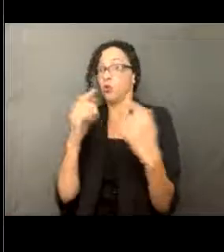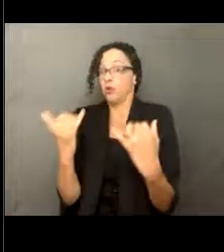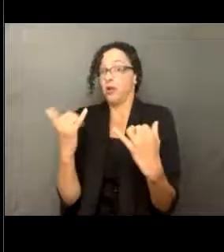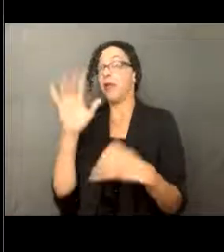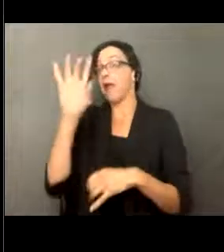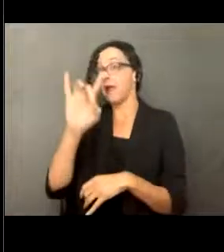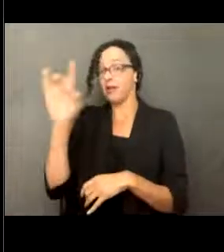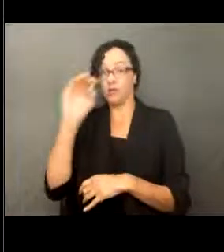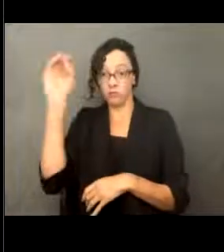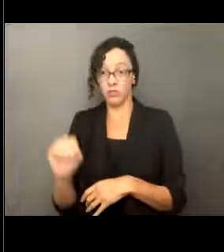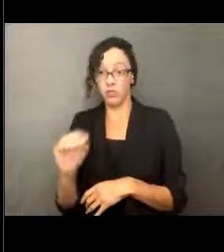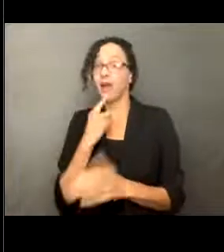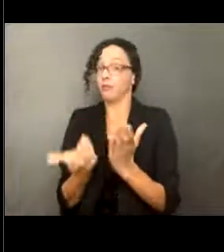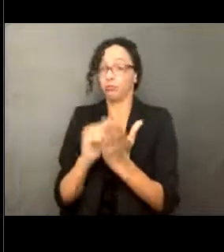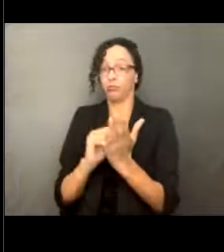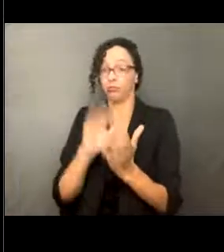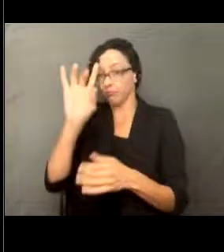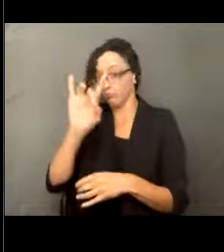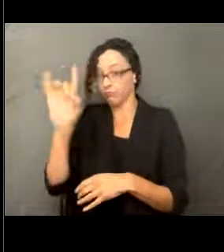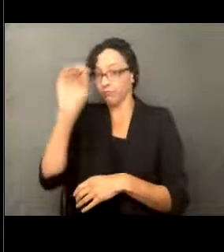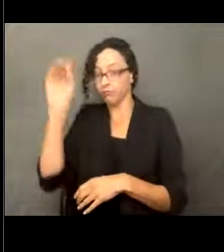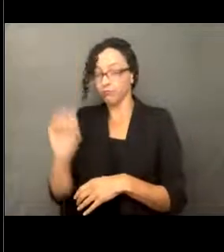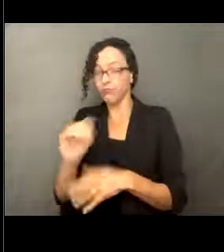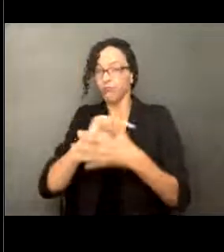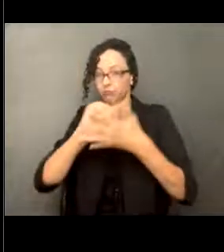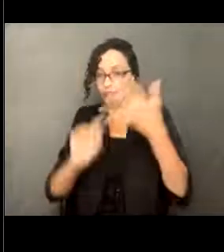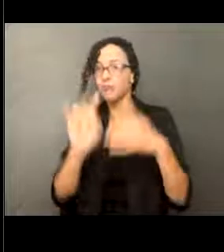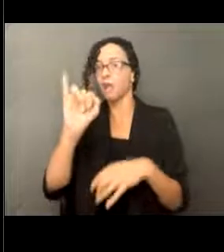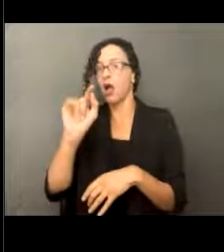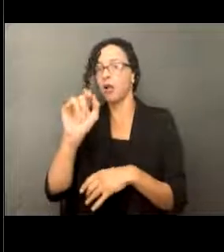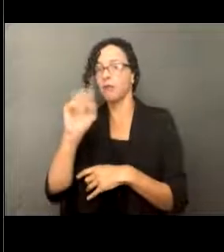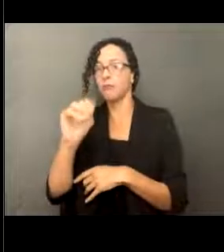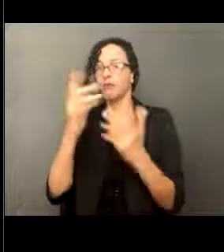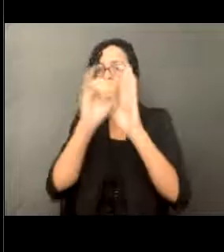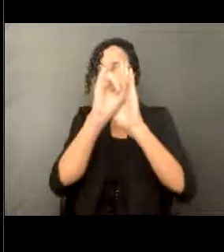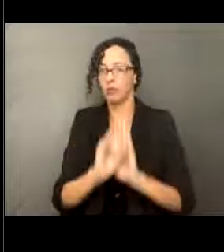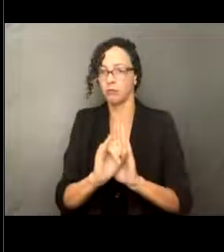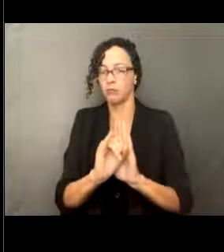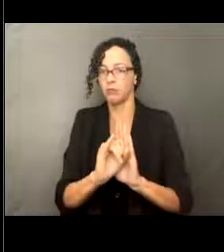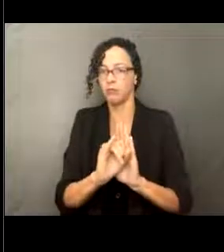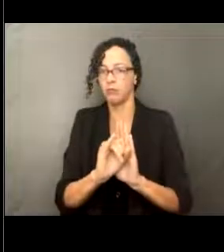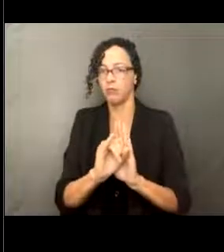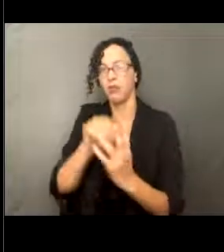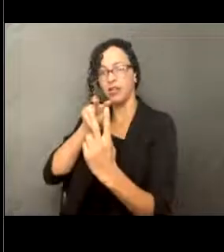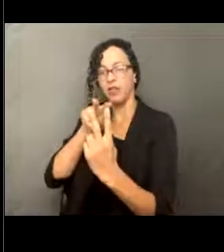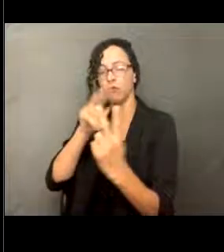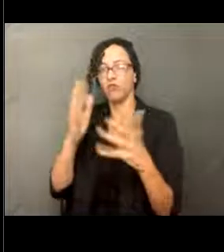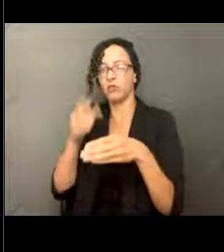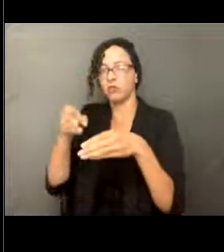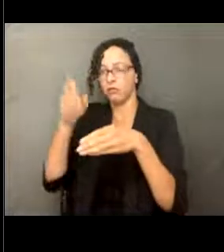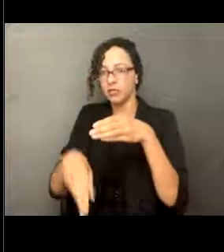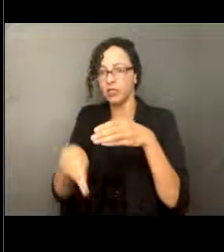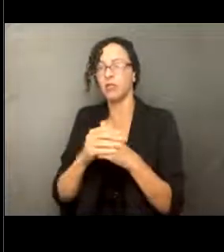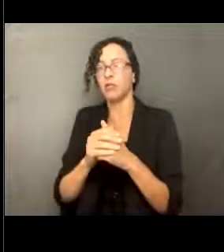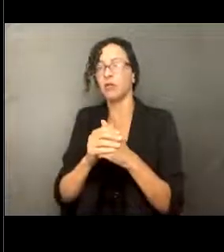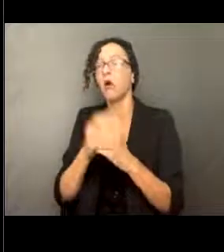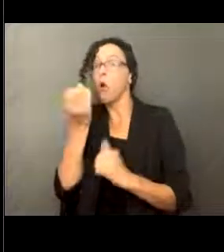88% of those items that were identified that either have been completed or have seen significant